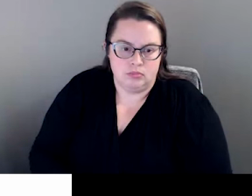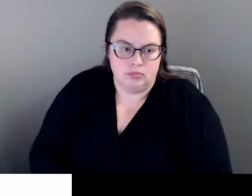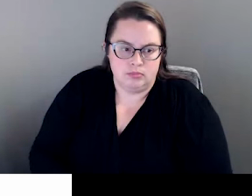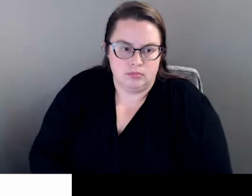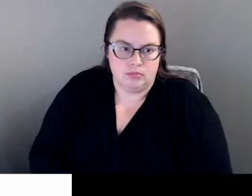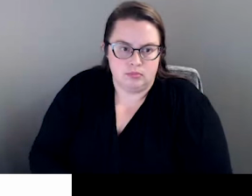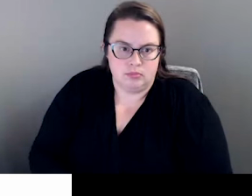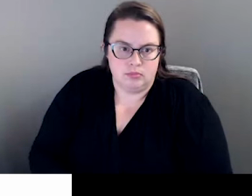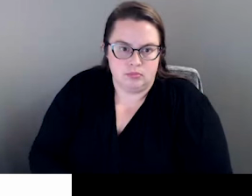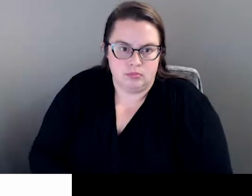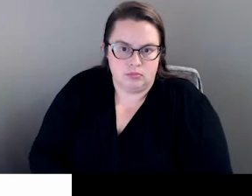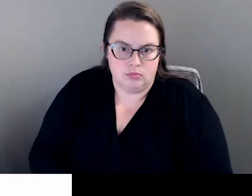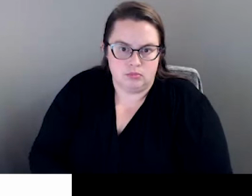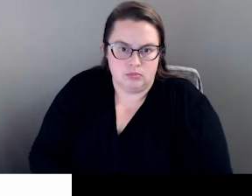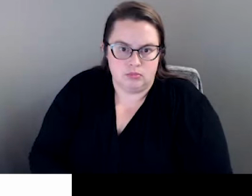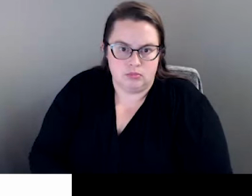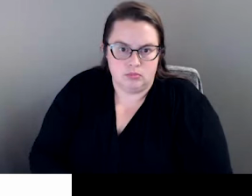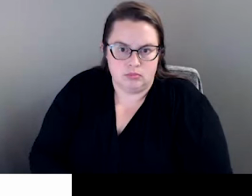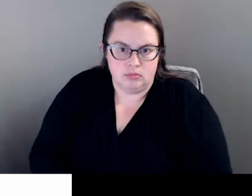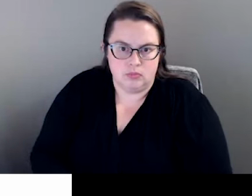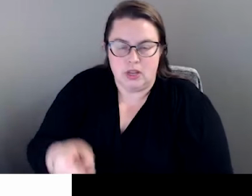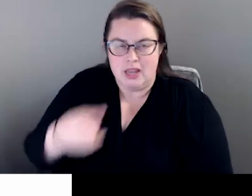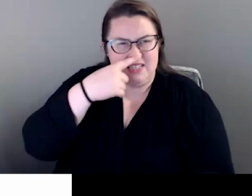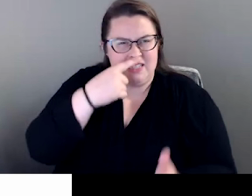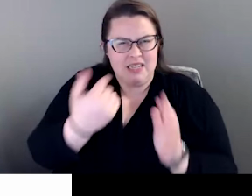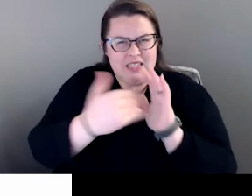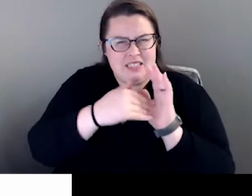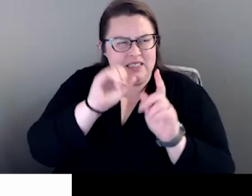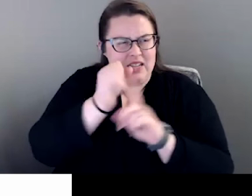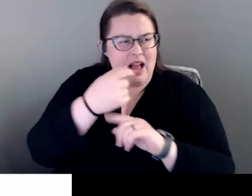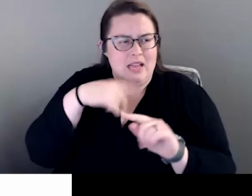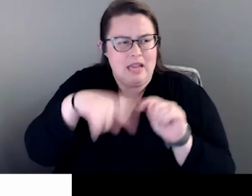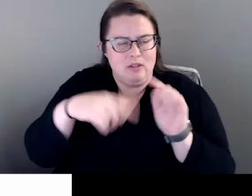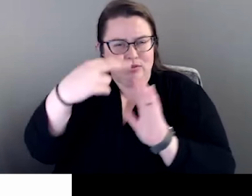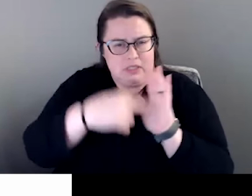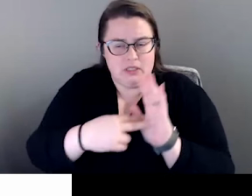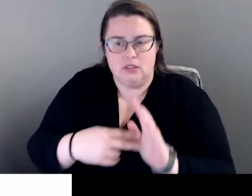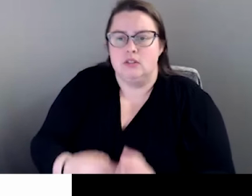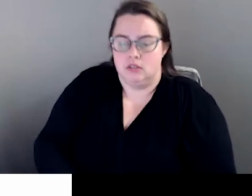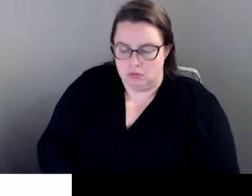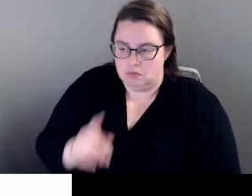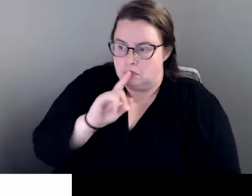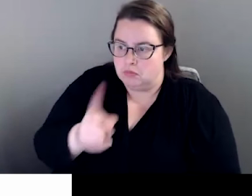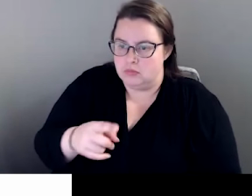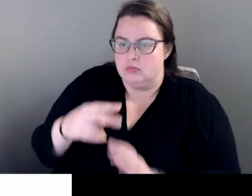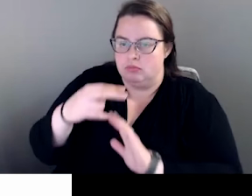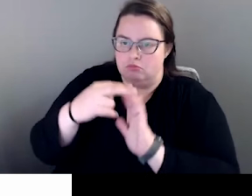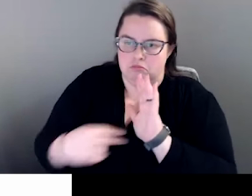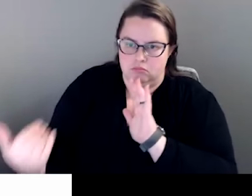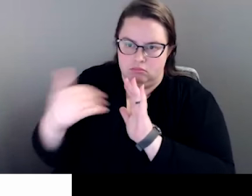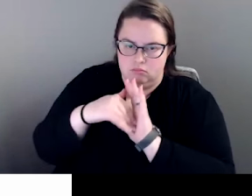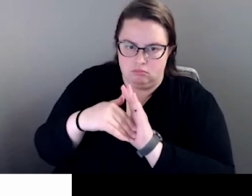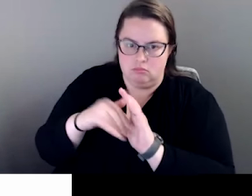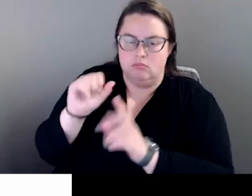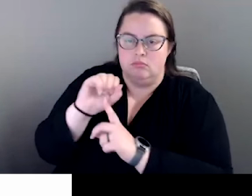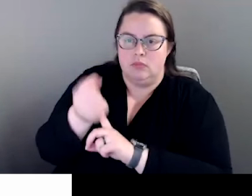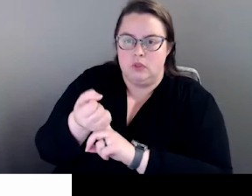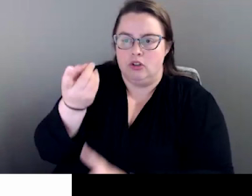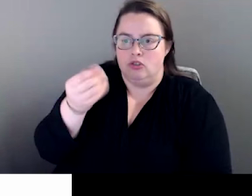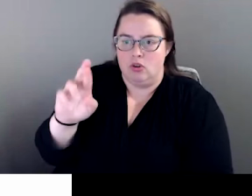Can you read the scenario again, please? I can't see it. Okay, so the scenario is, Dr.